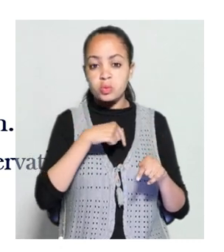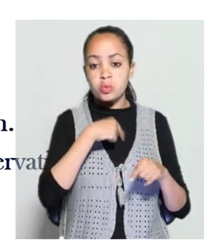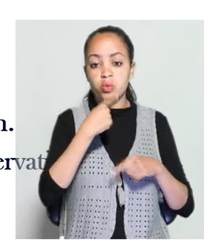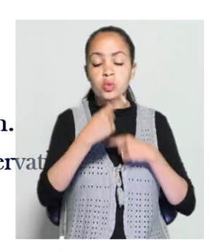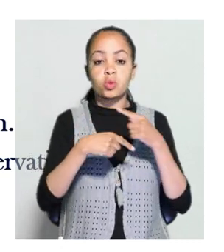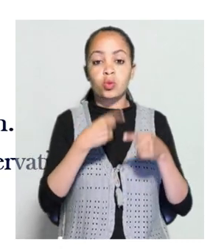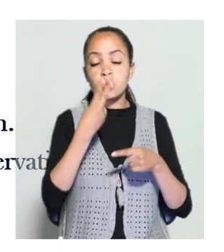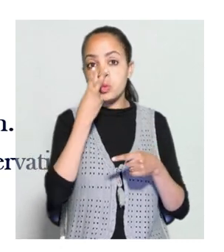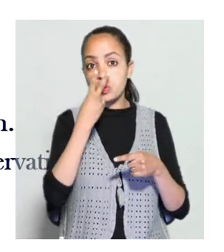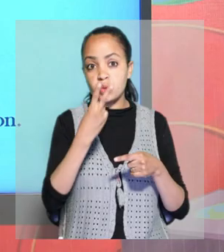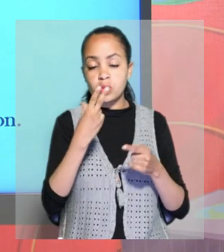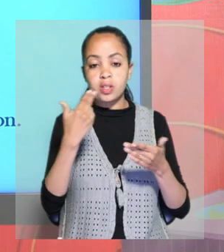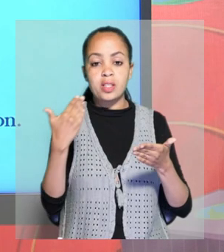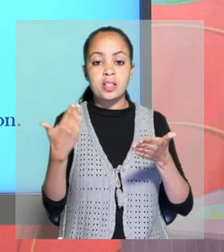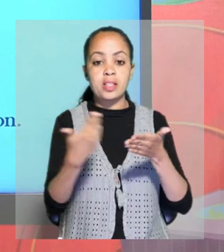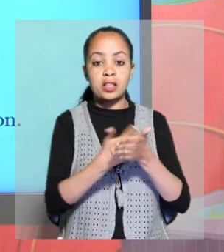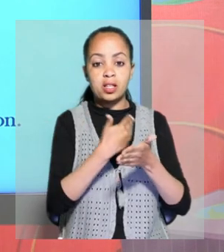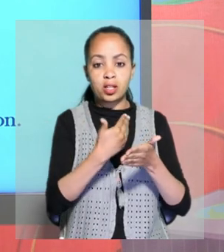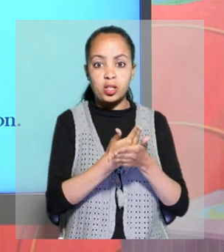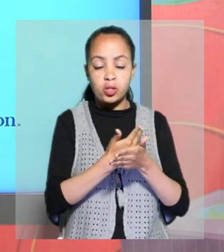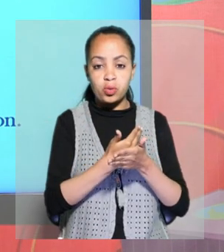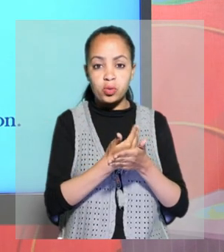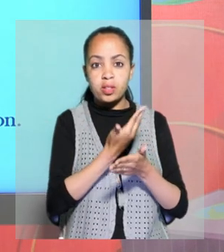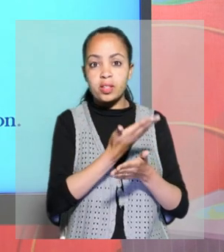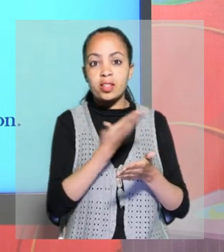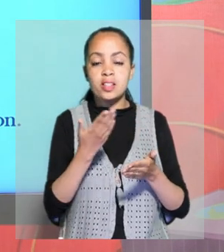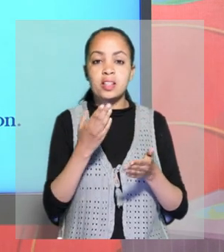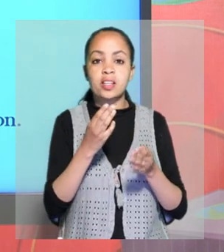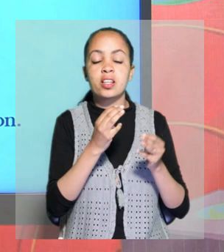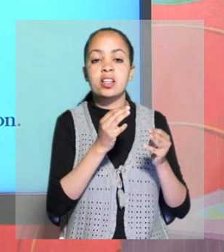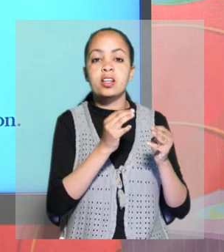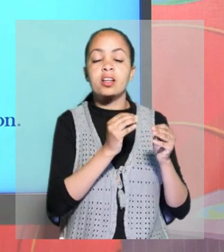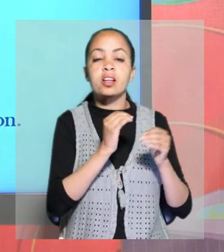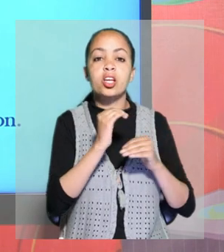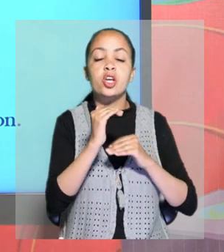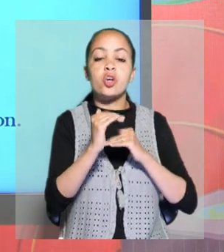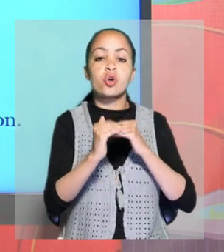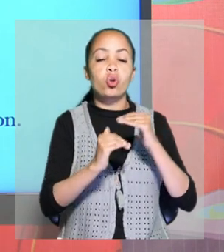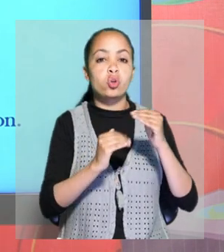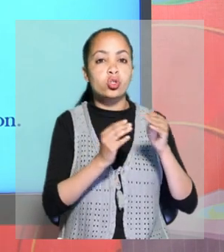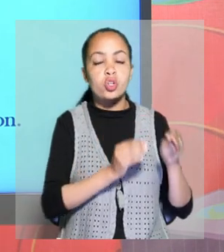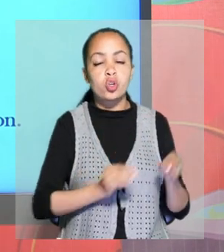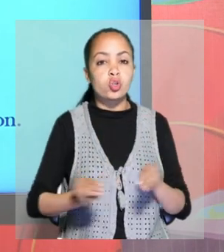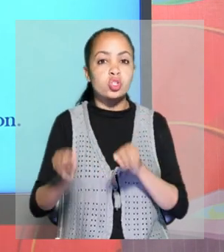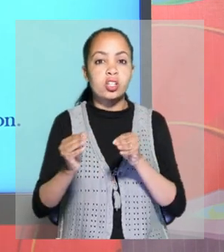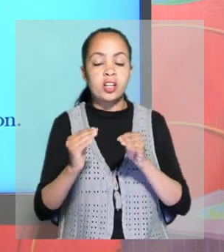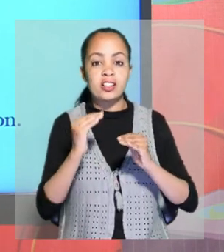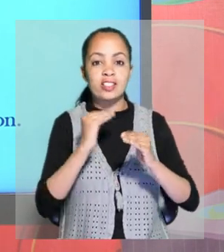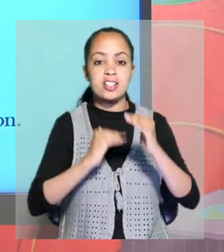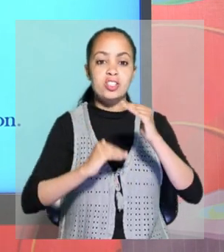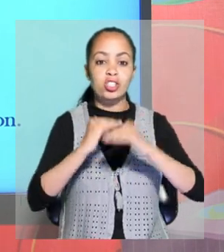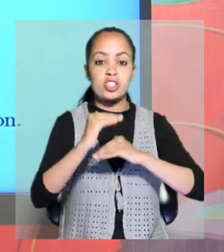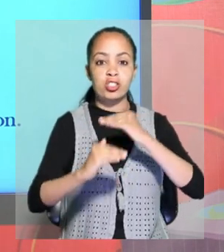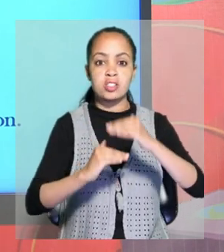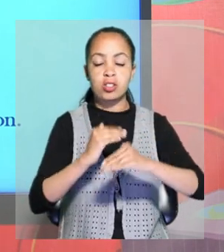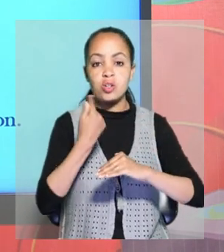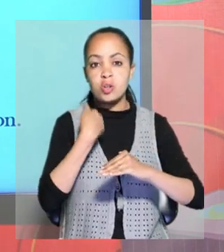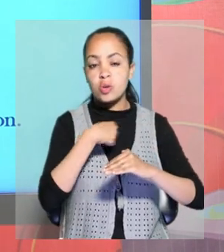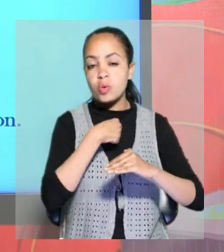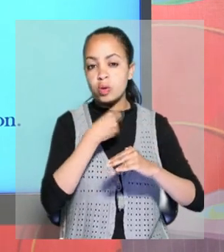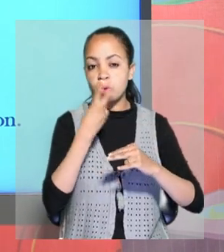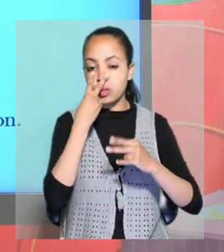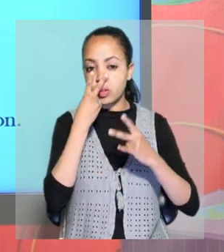see the new content, which is ecological succession. Under this lesson, we are going to